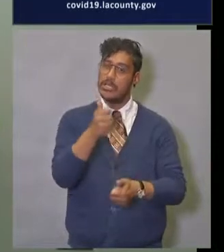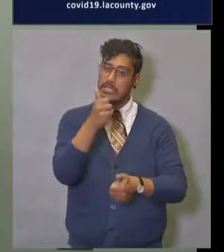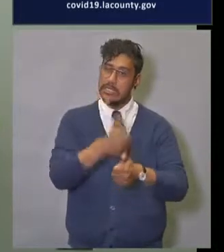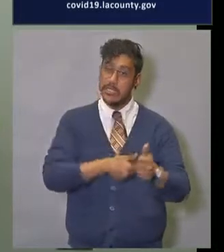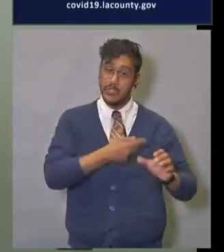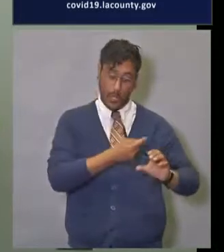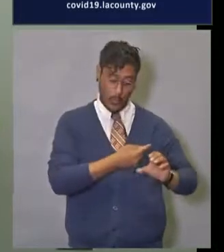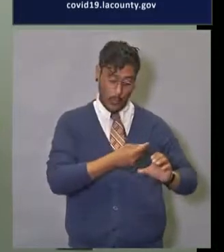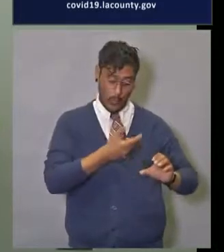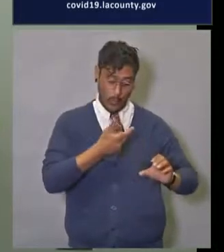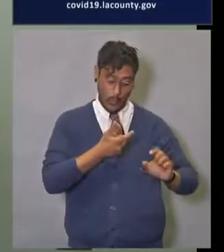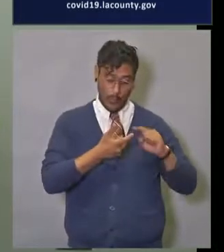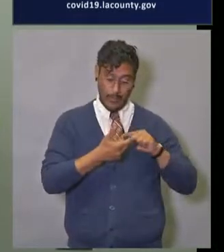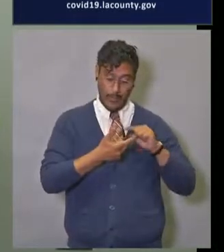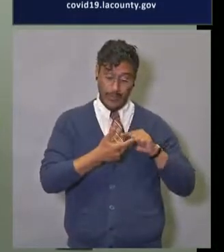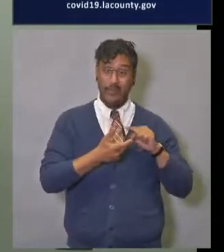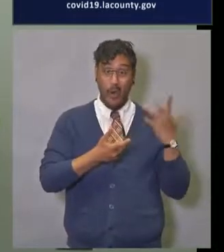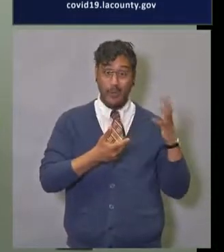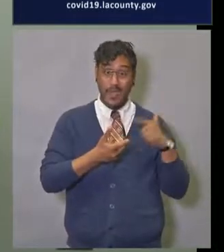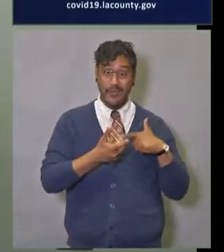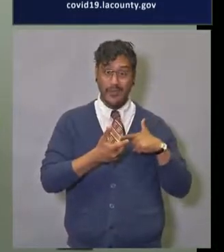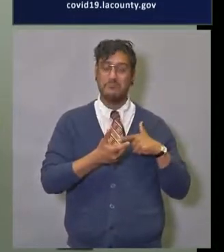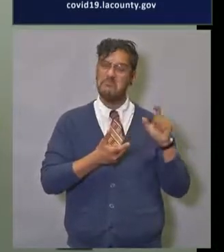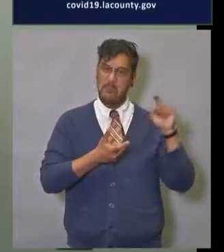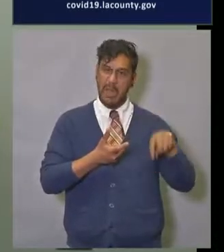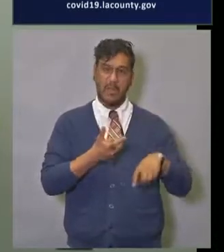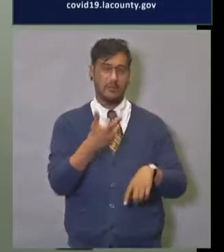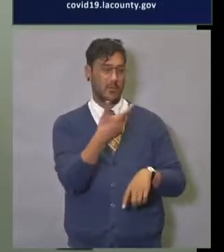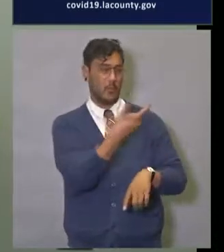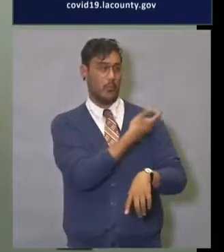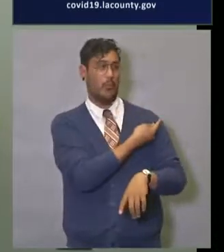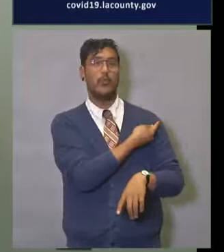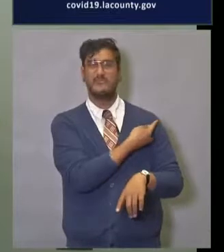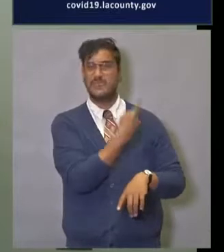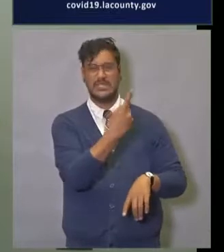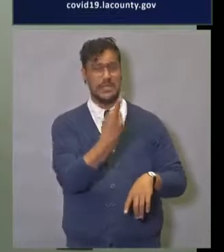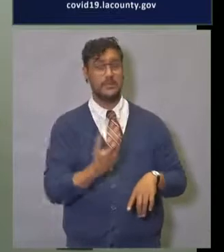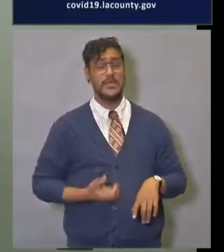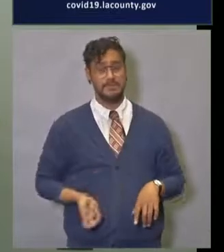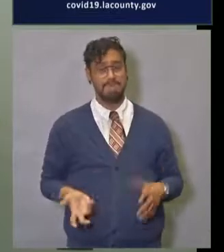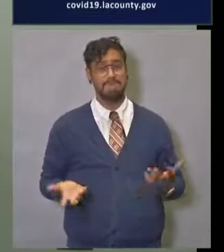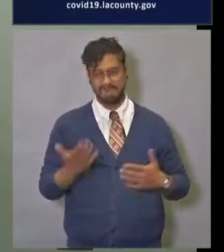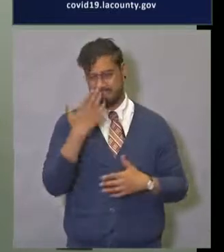of a person who needs to get vaccinated. So thanks for that.